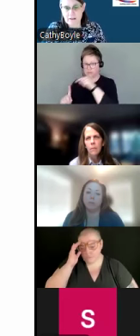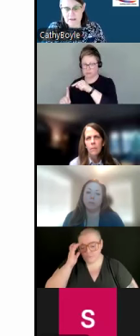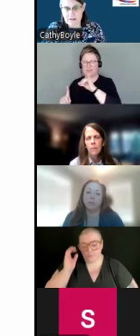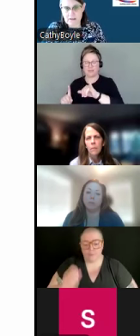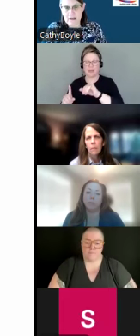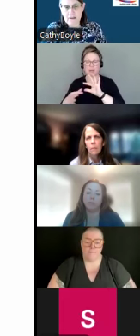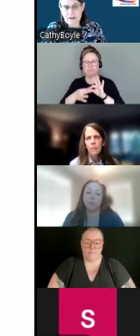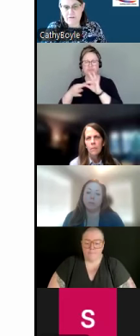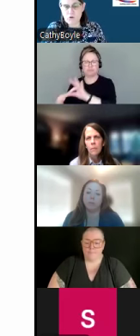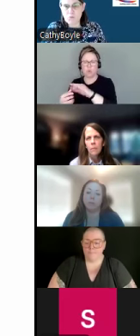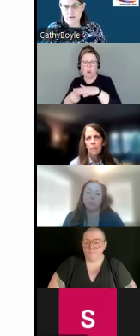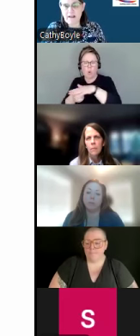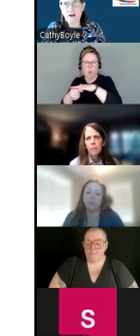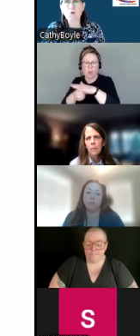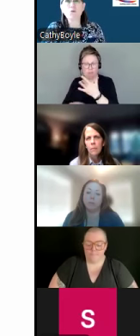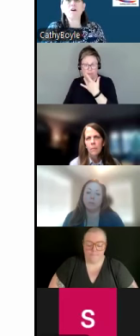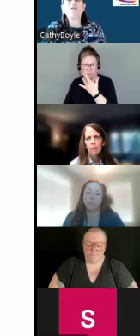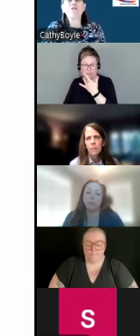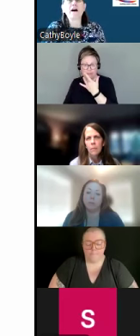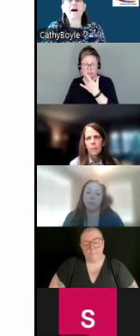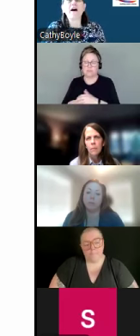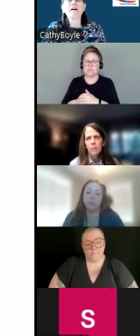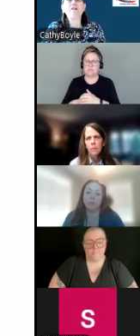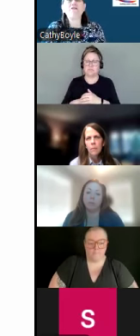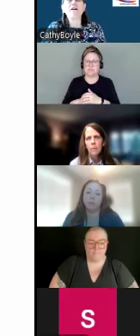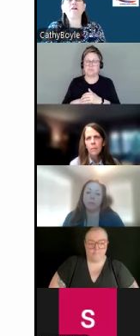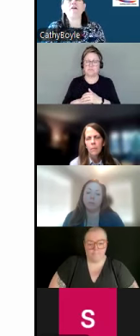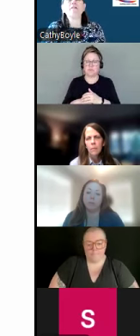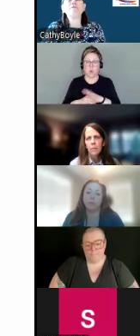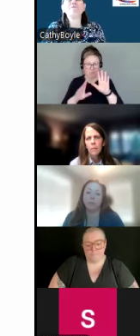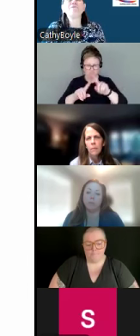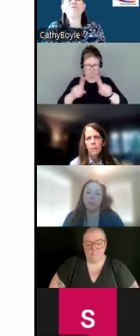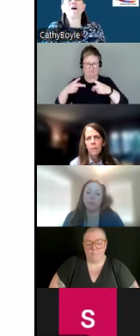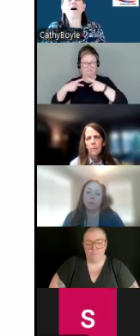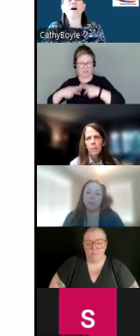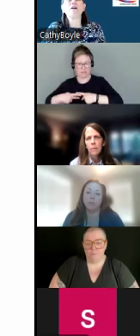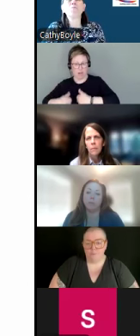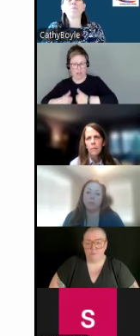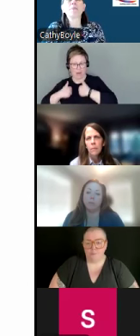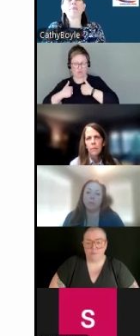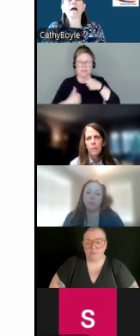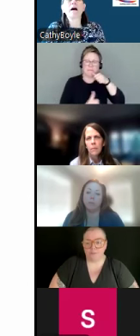waiting lists. If you put down that their